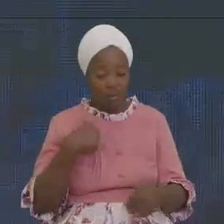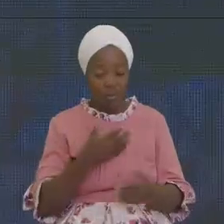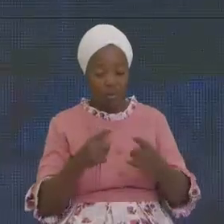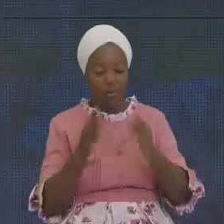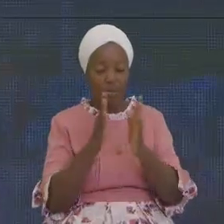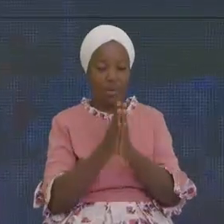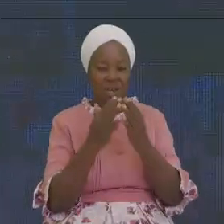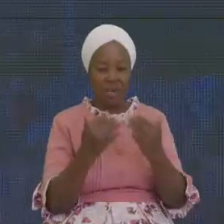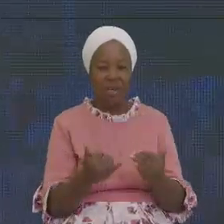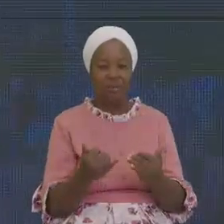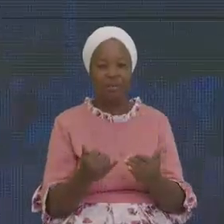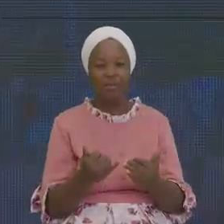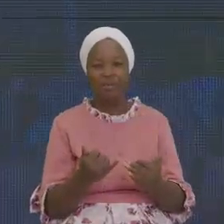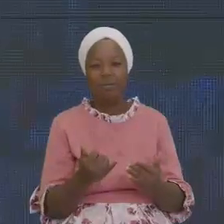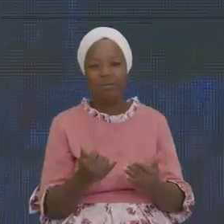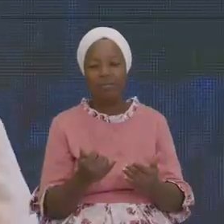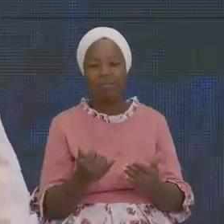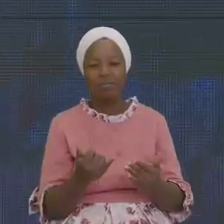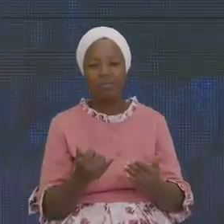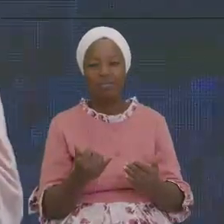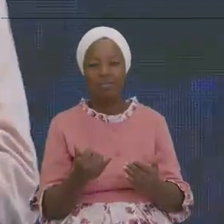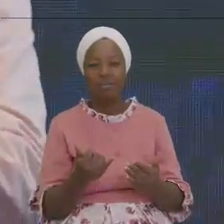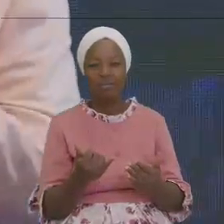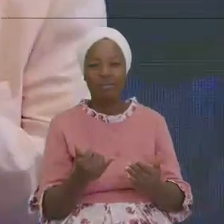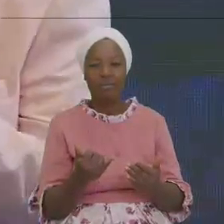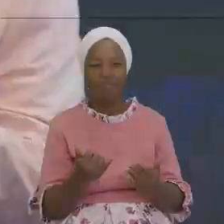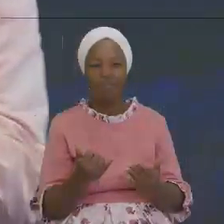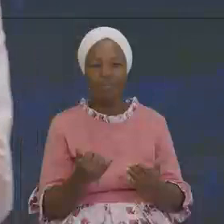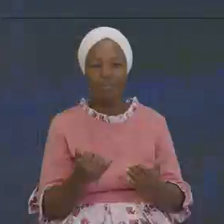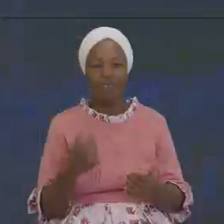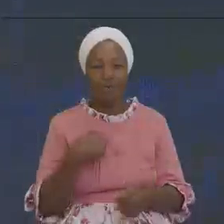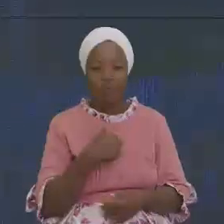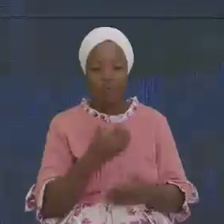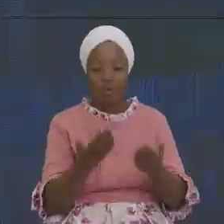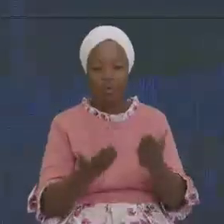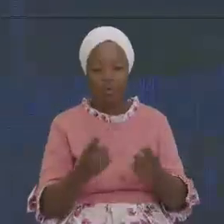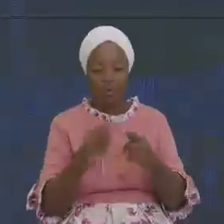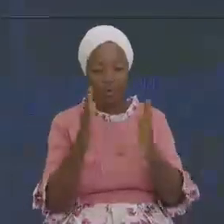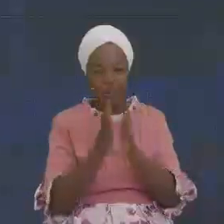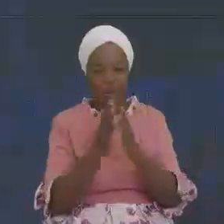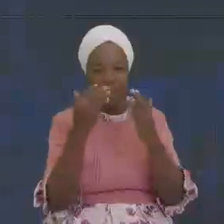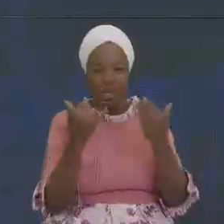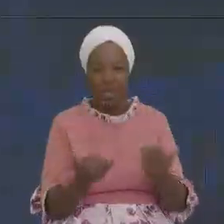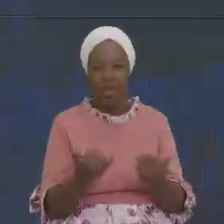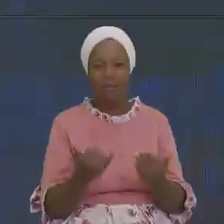Heads bowed and eyes closed. Heads bowed and eyes closed.